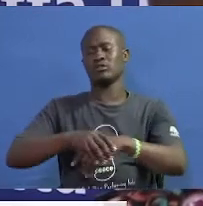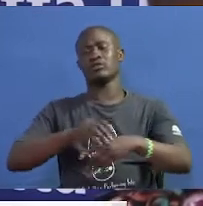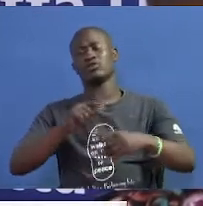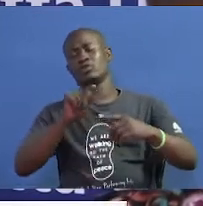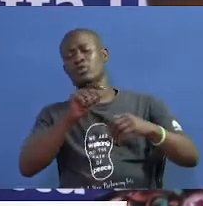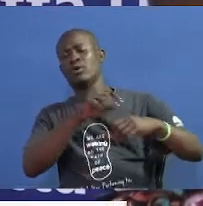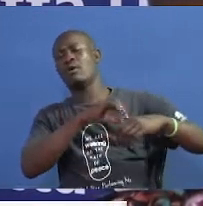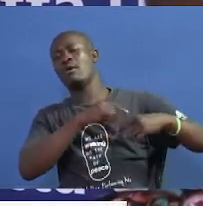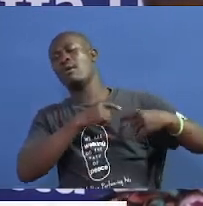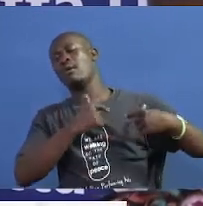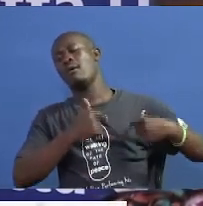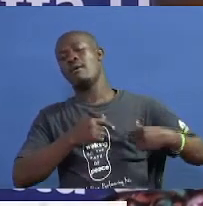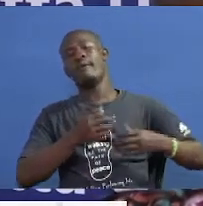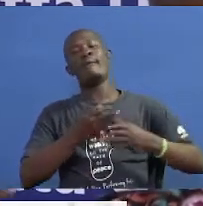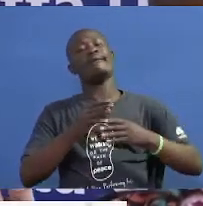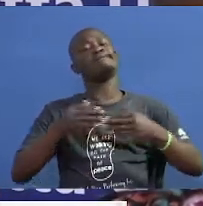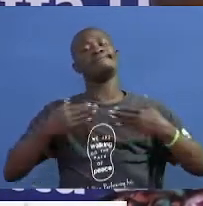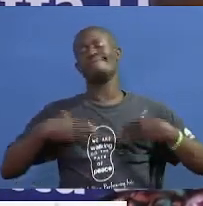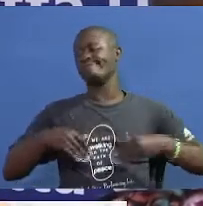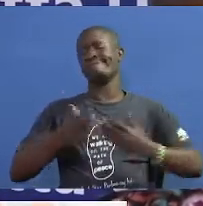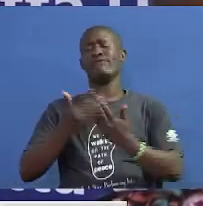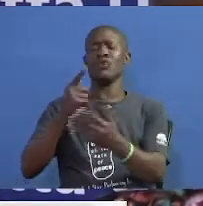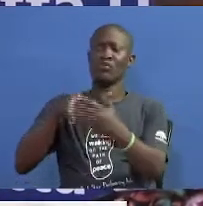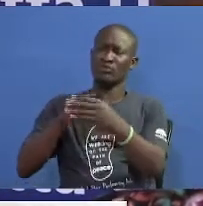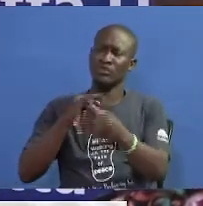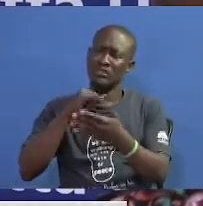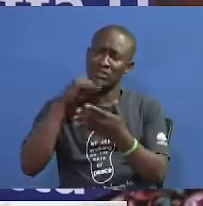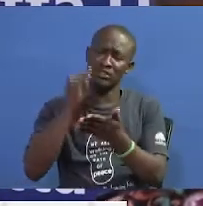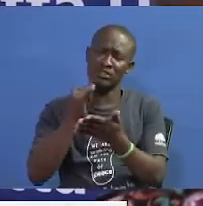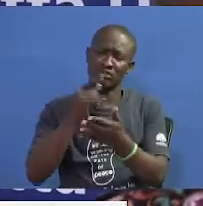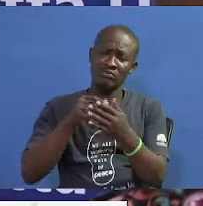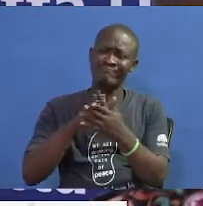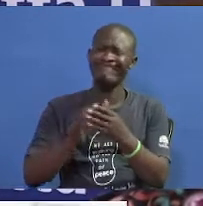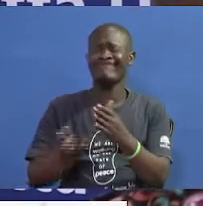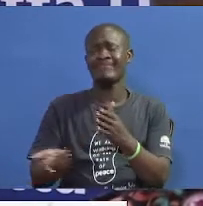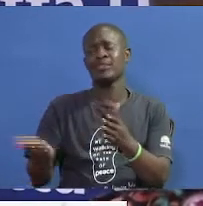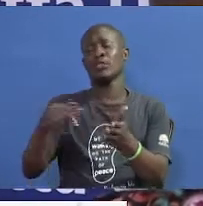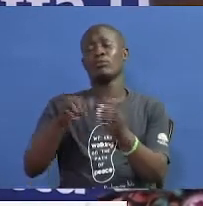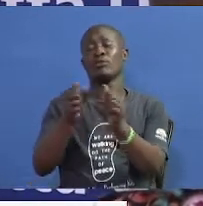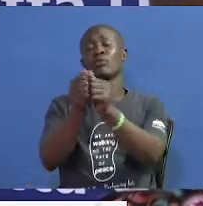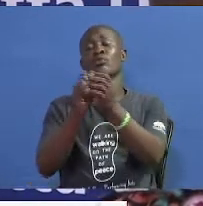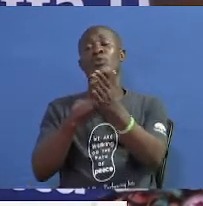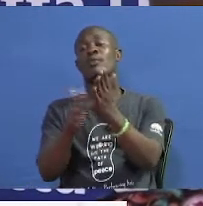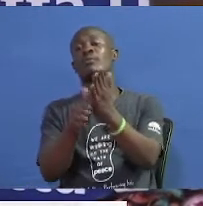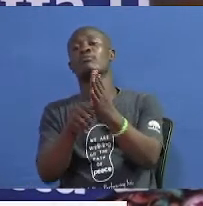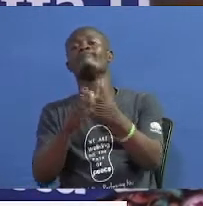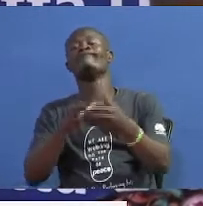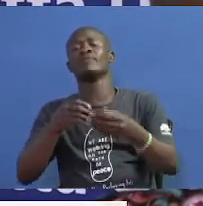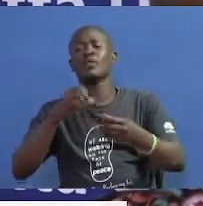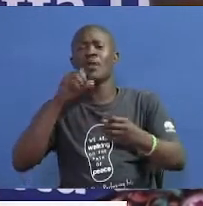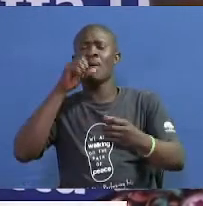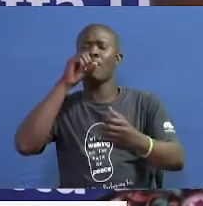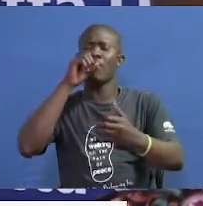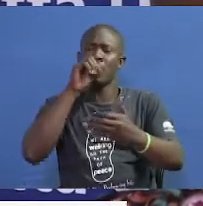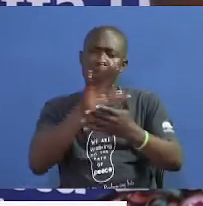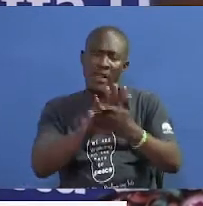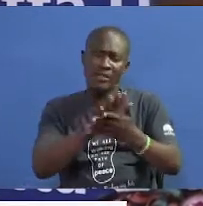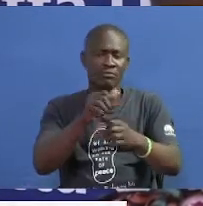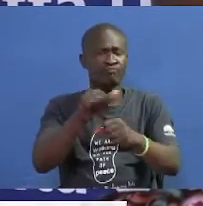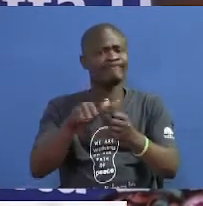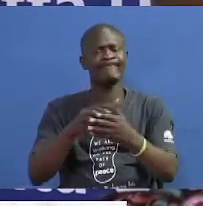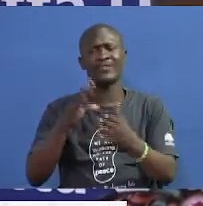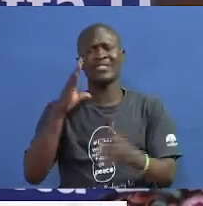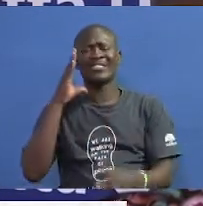heart of healthcare, of what it is. Someone's coming in with a problem, and you have been blessed as a provider with more